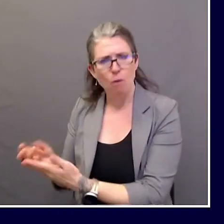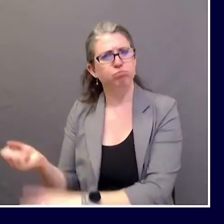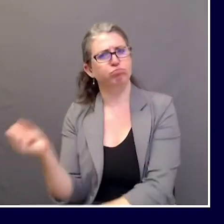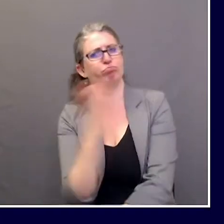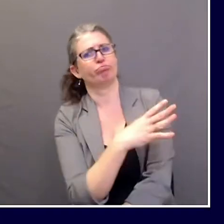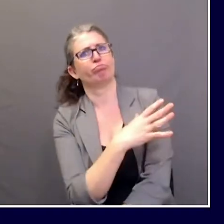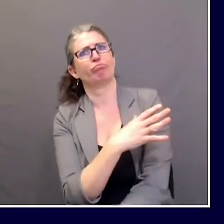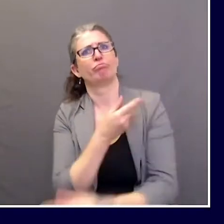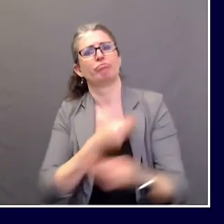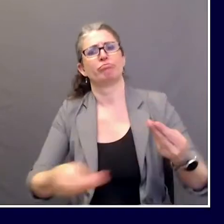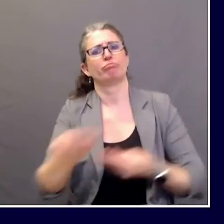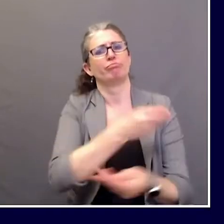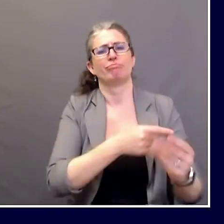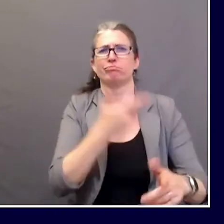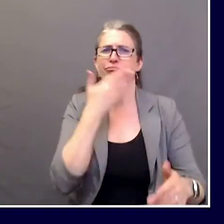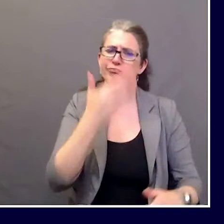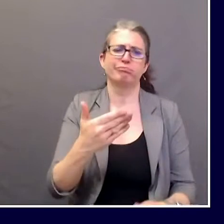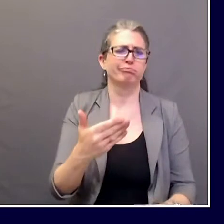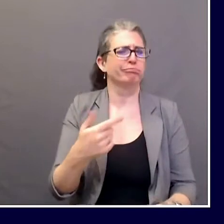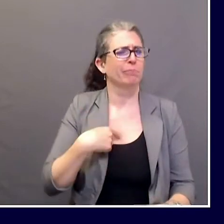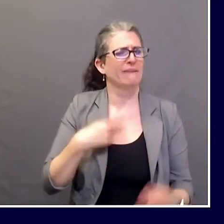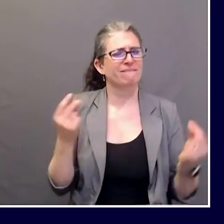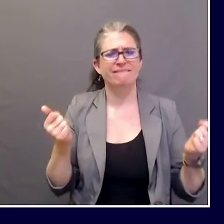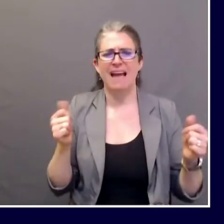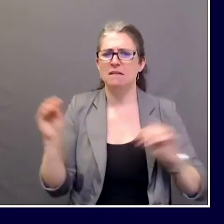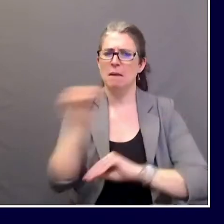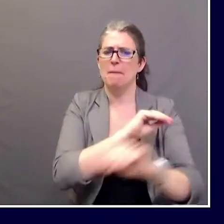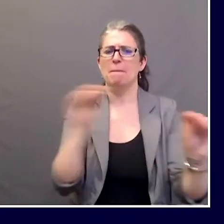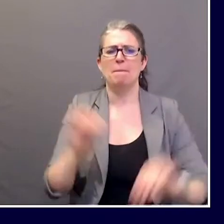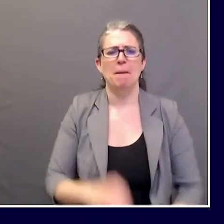Thanks, Megan. Over to Chris Costa next.